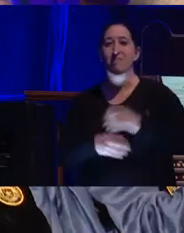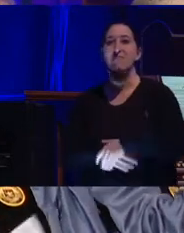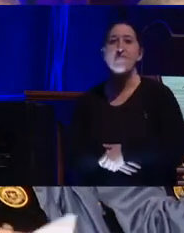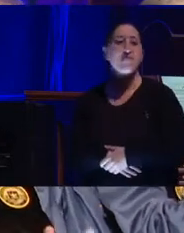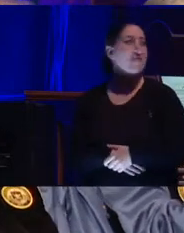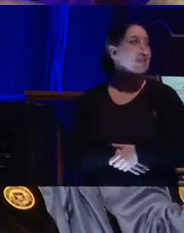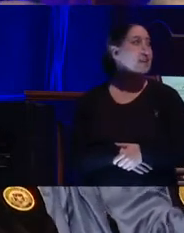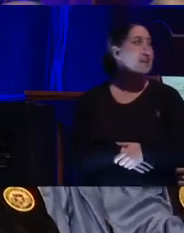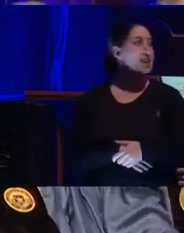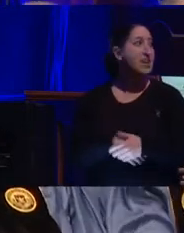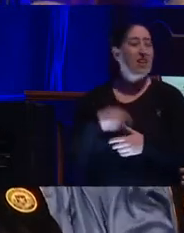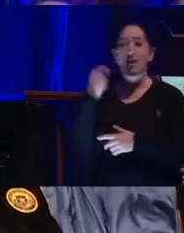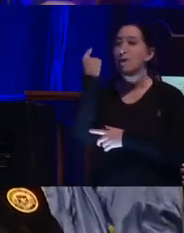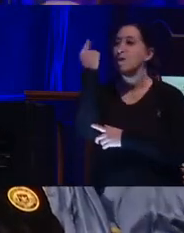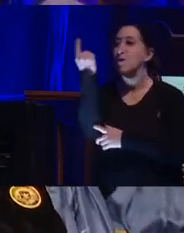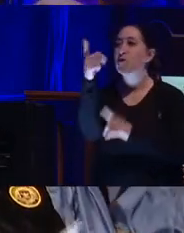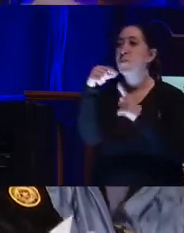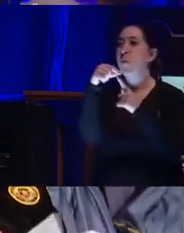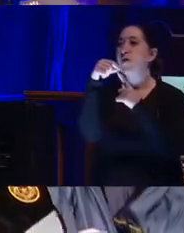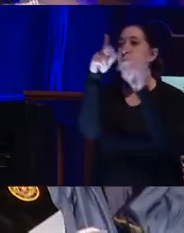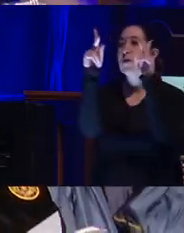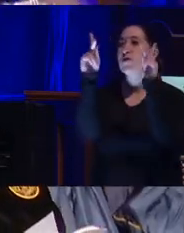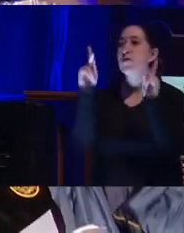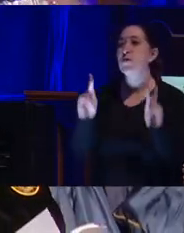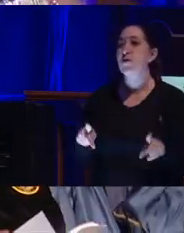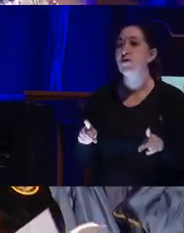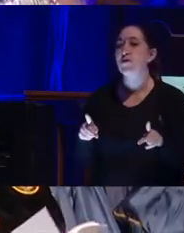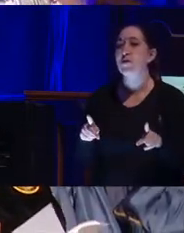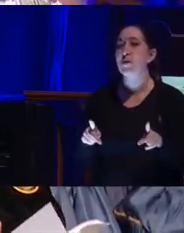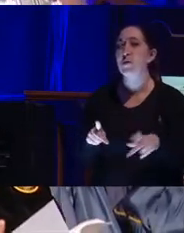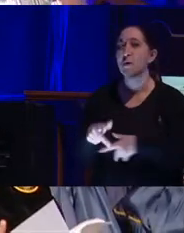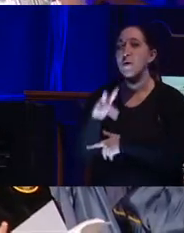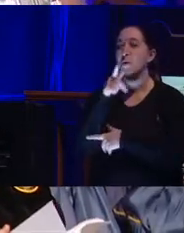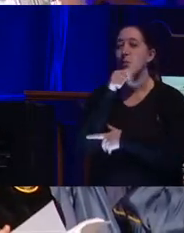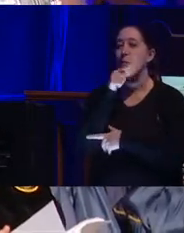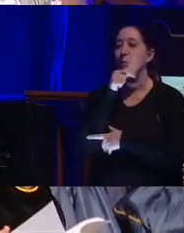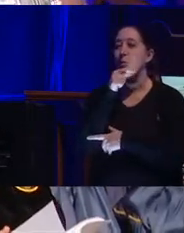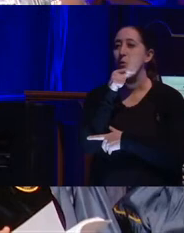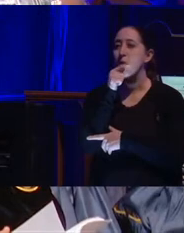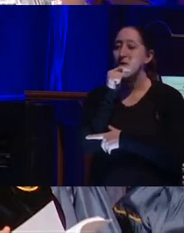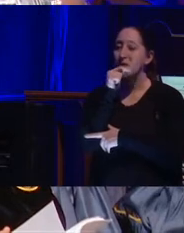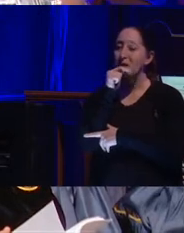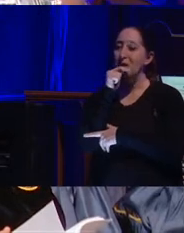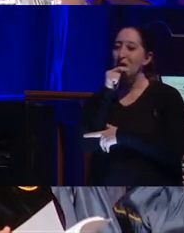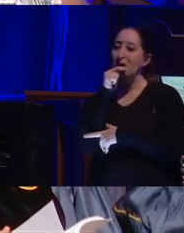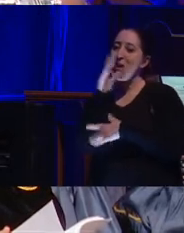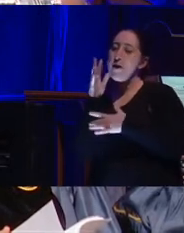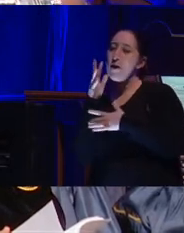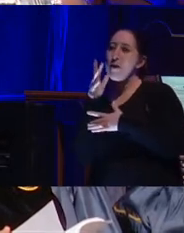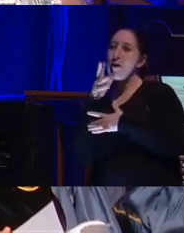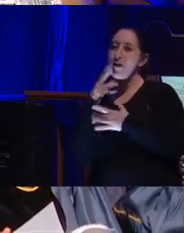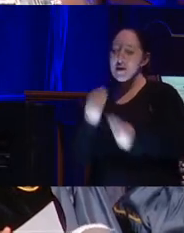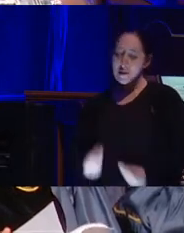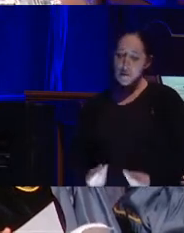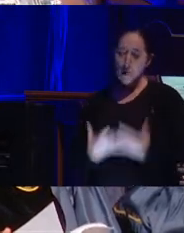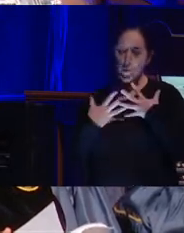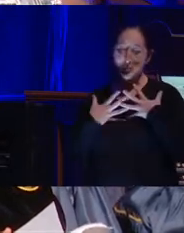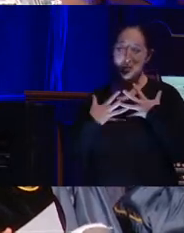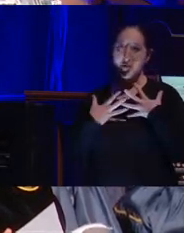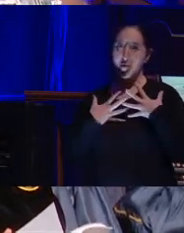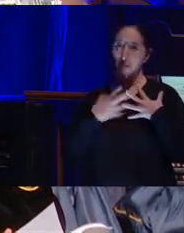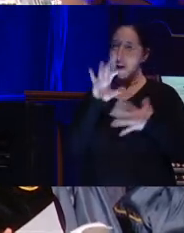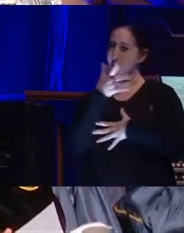There is one special person who revived my ability to play the cello from near